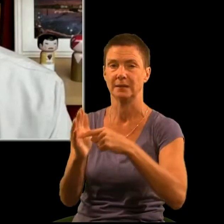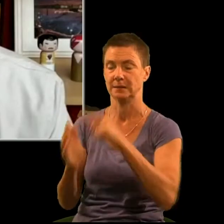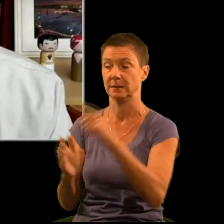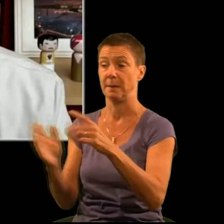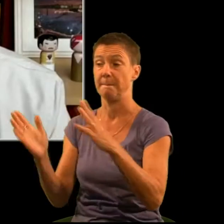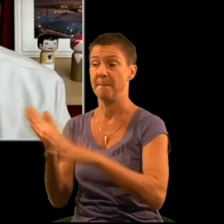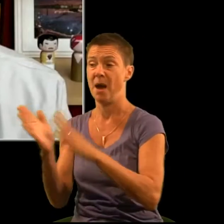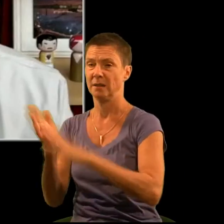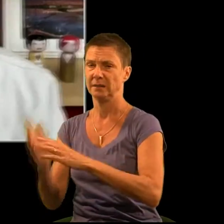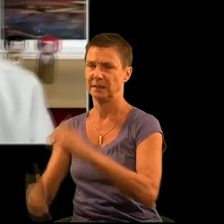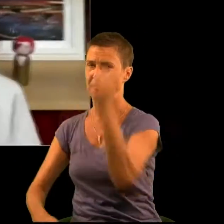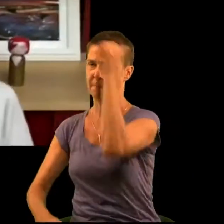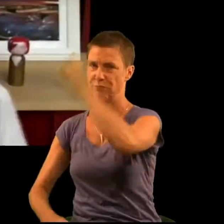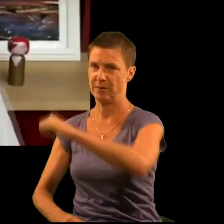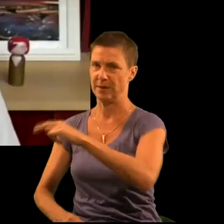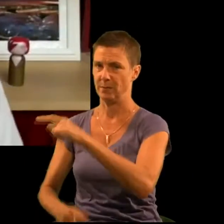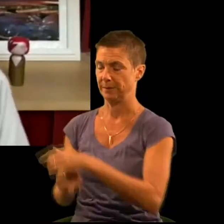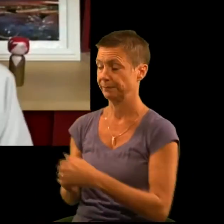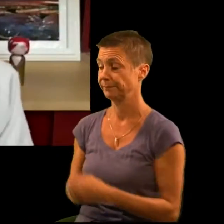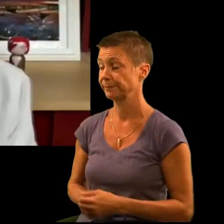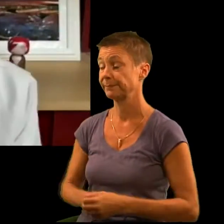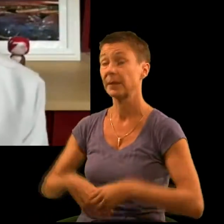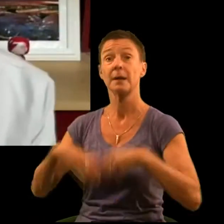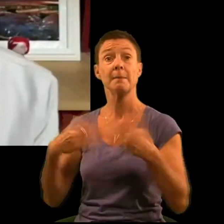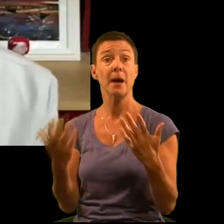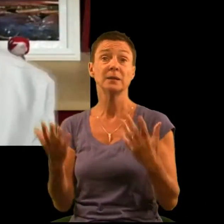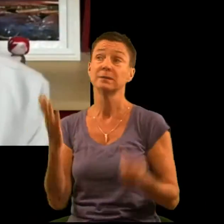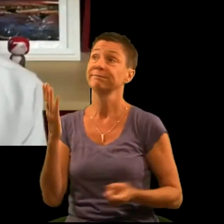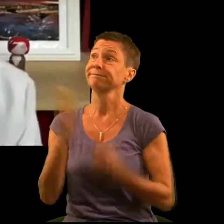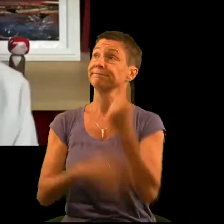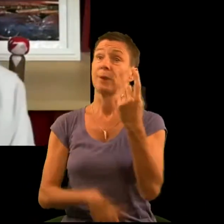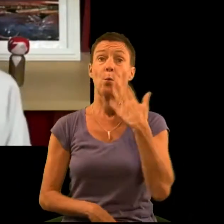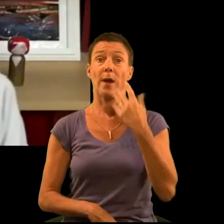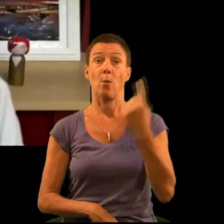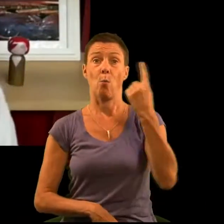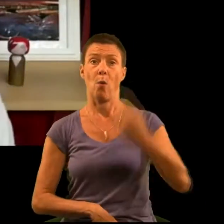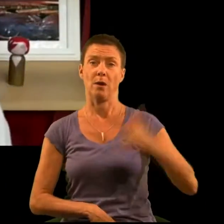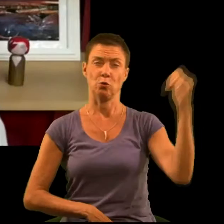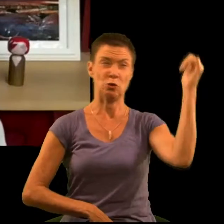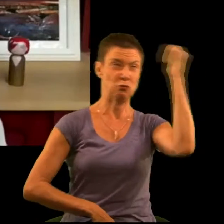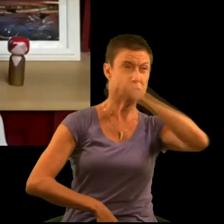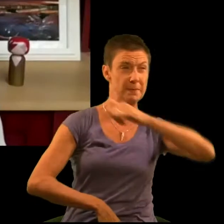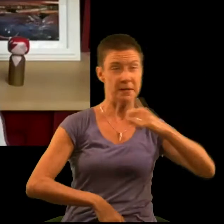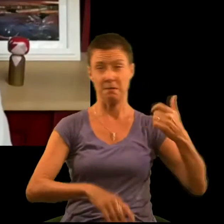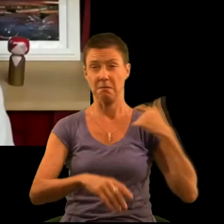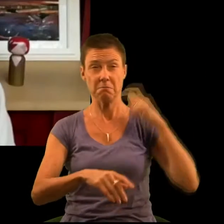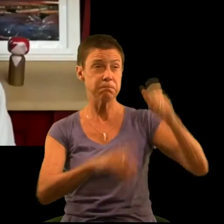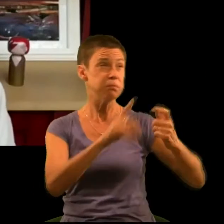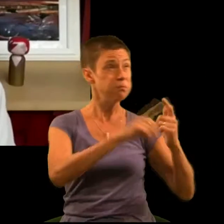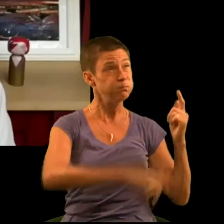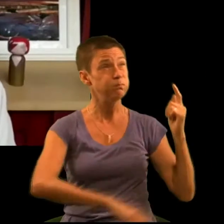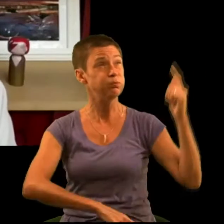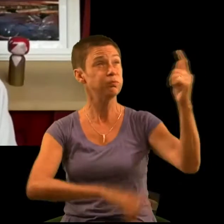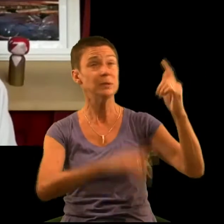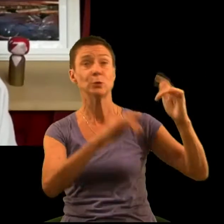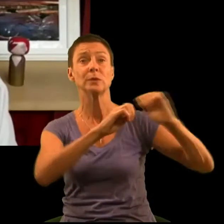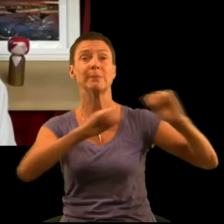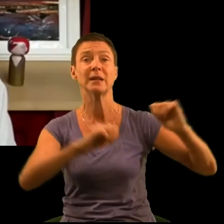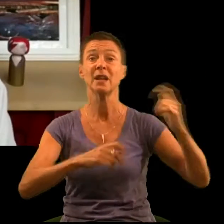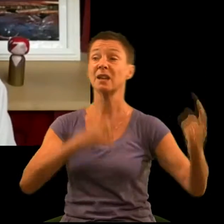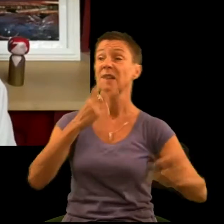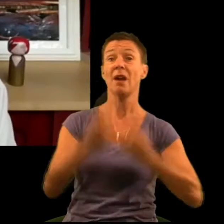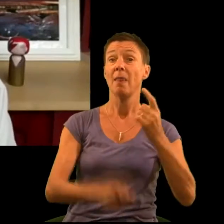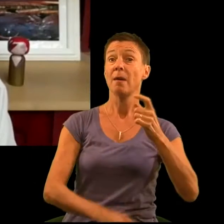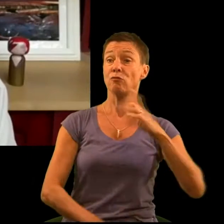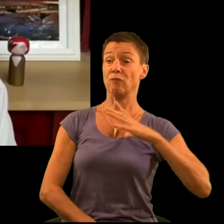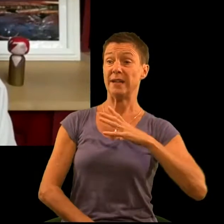one. But as is often the case when one criminal mastermind launches himself into space, there is another ready to take his place. And